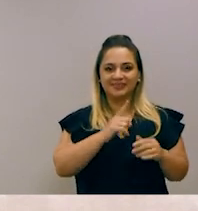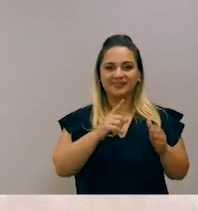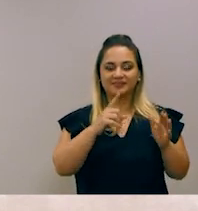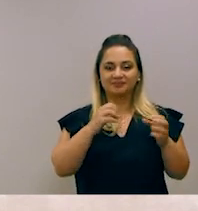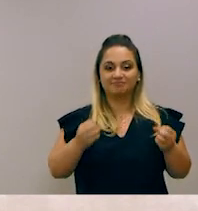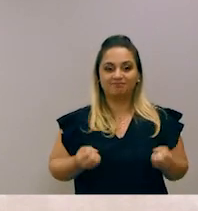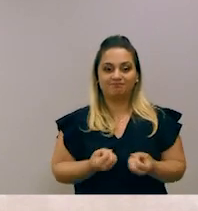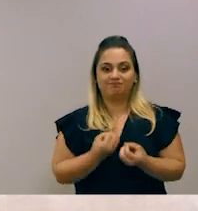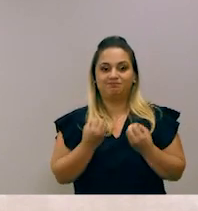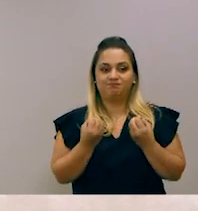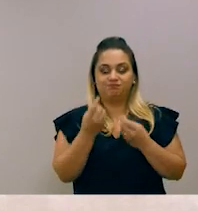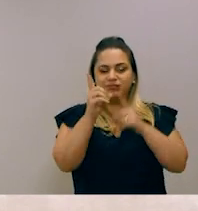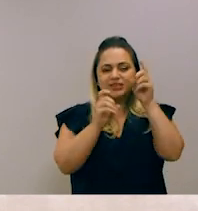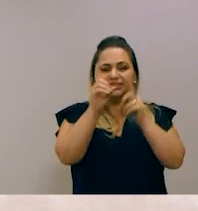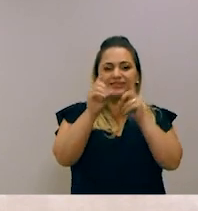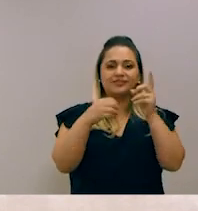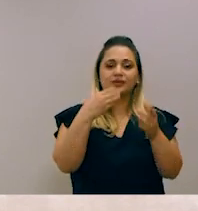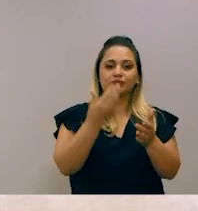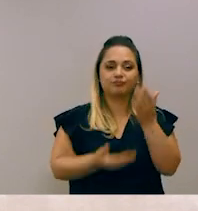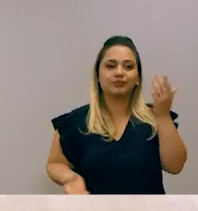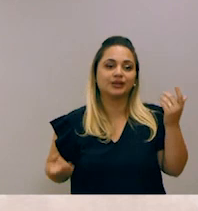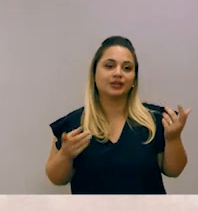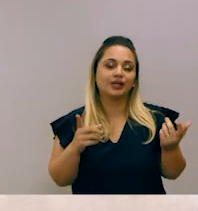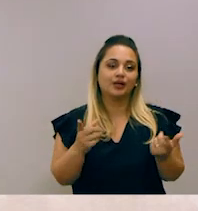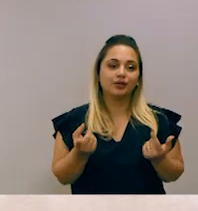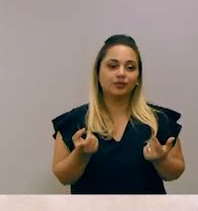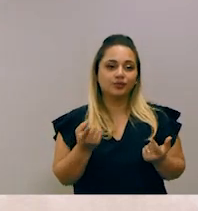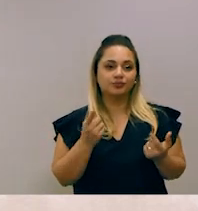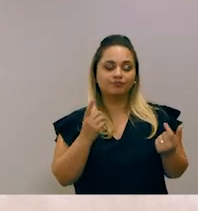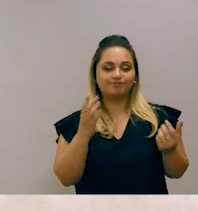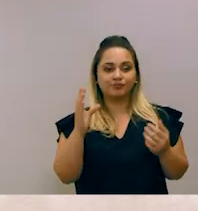convolutional networks didn't have a very good